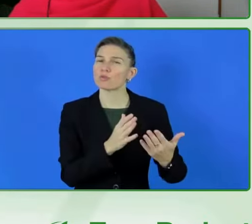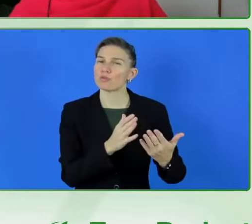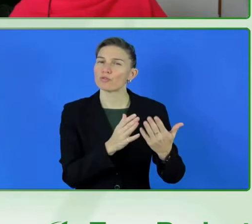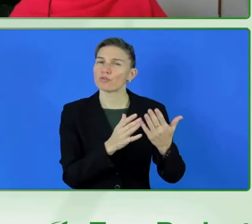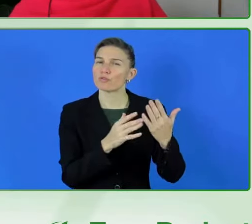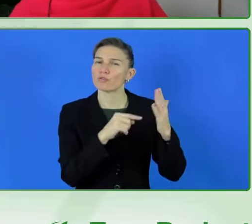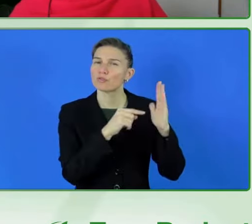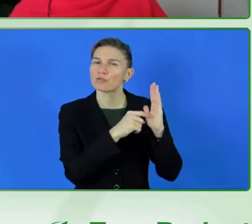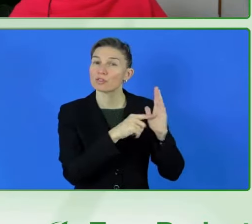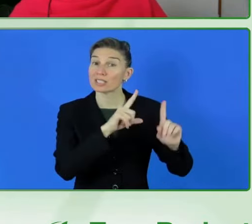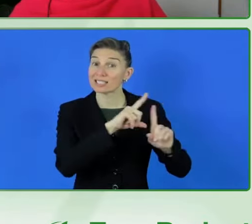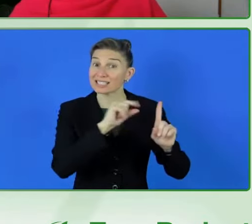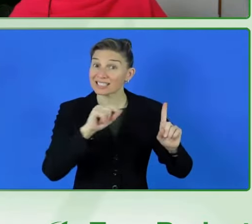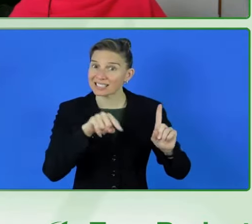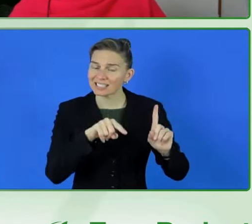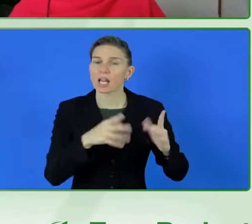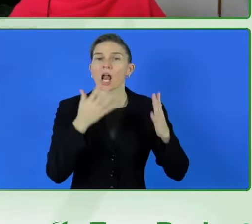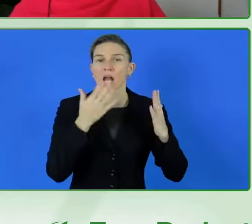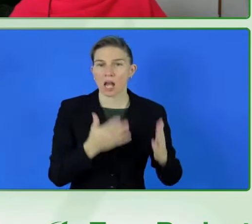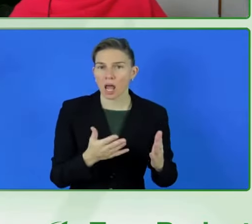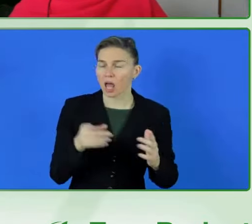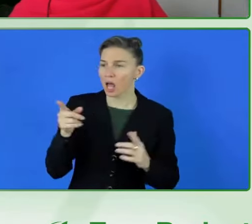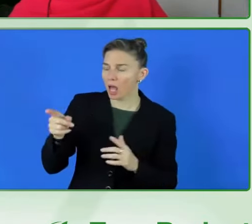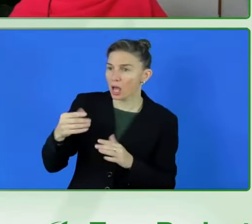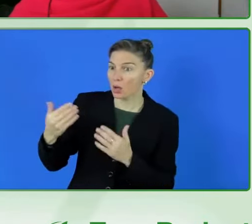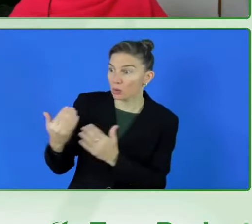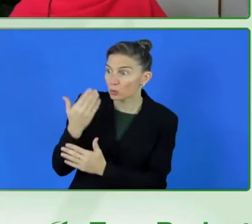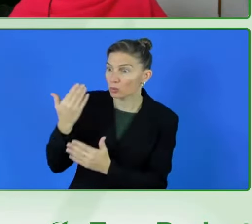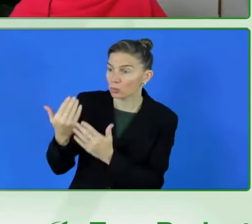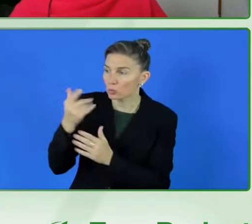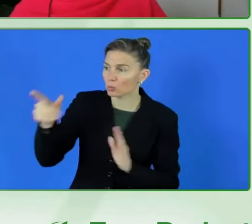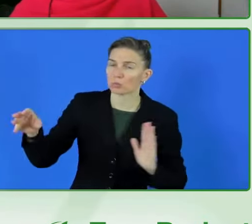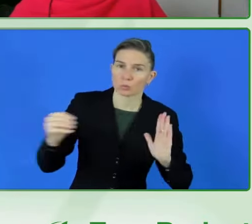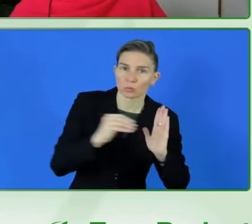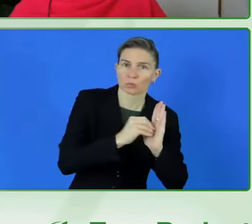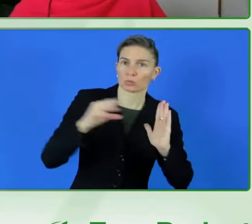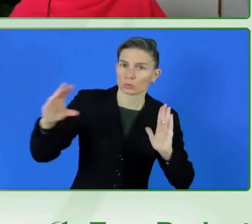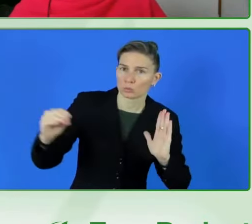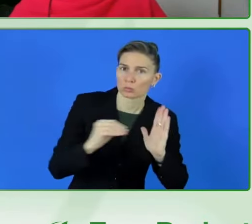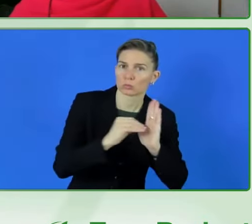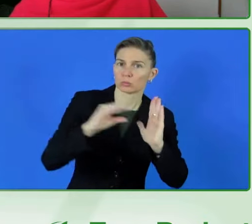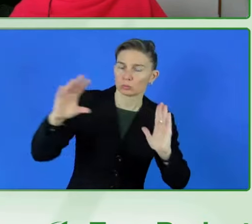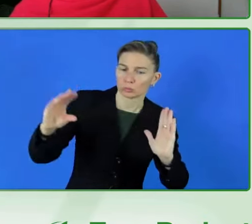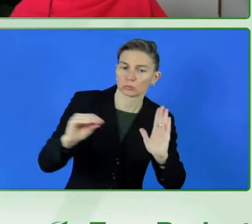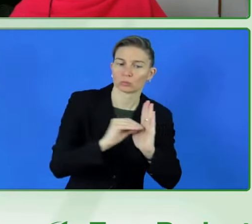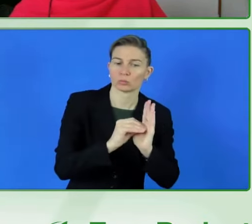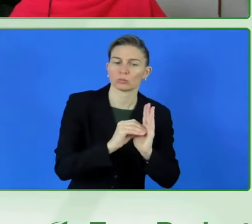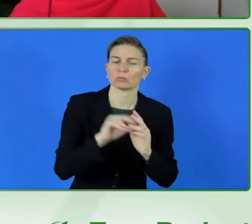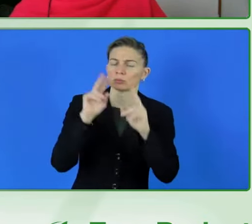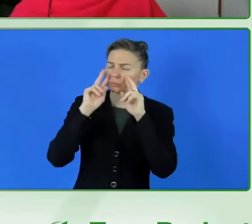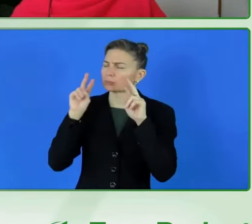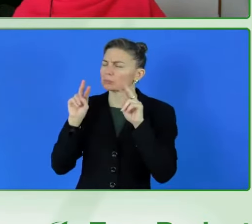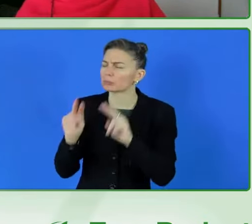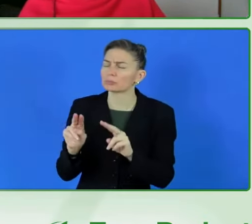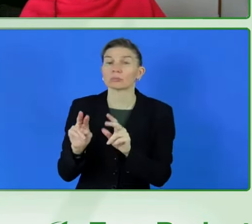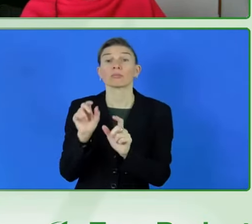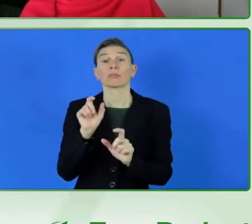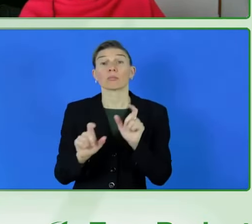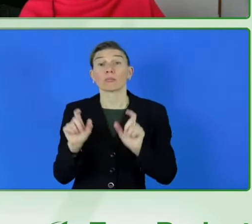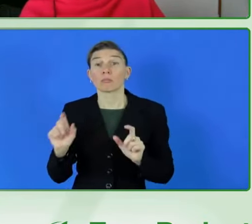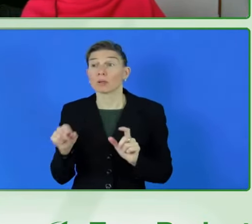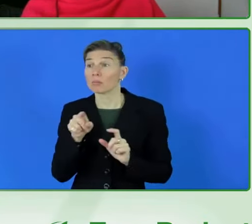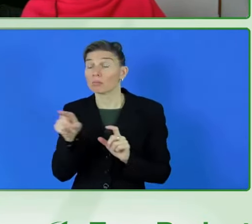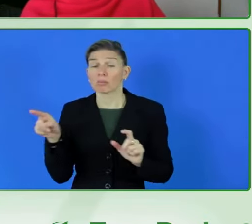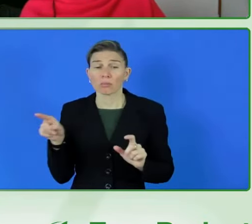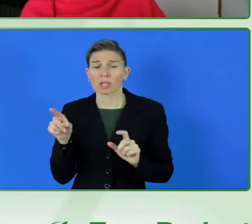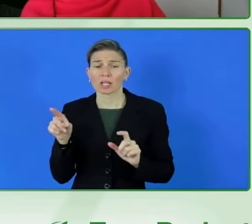digital service in continuous development based on the needs of citizens with limited mobility. Please,